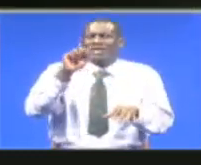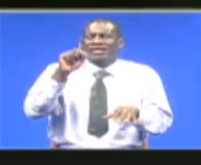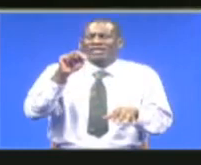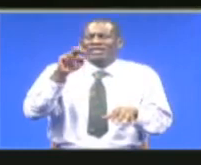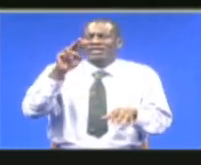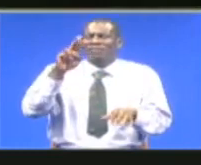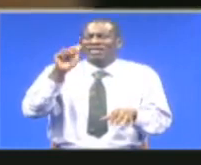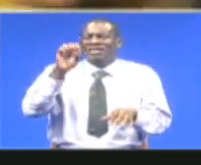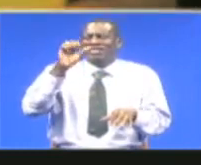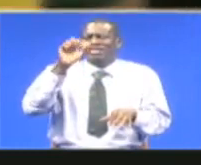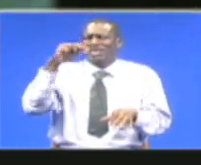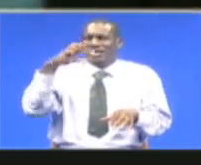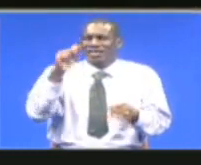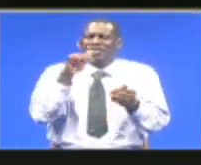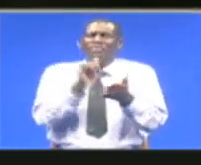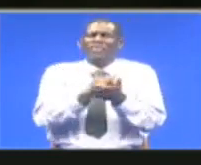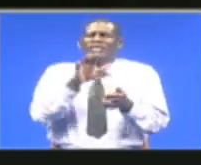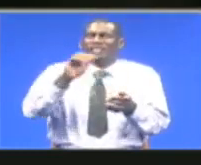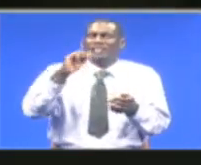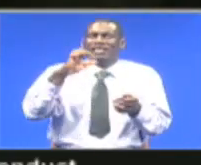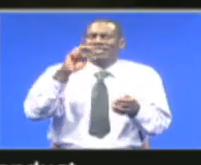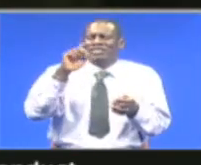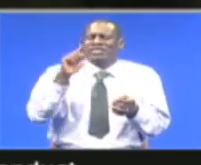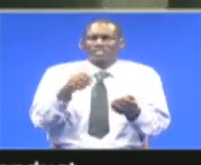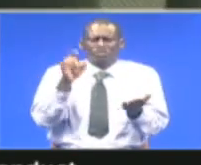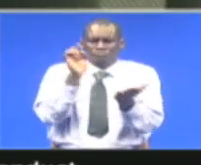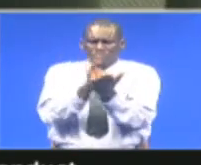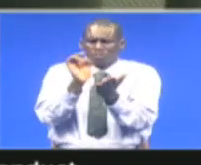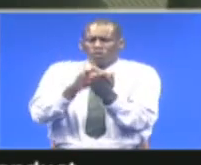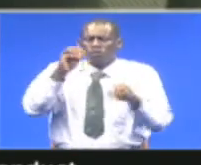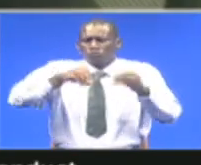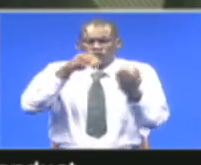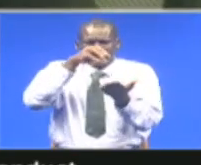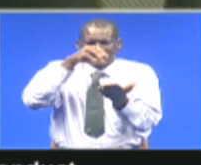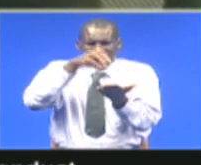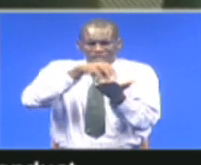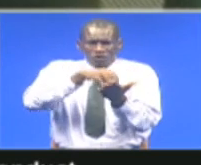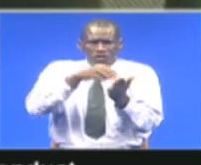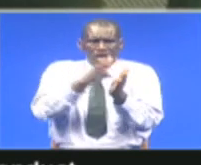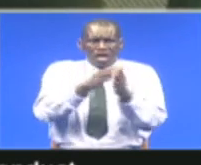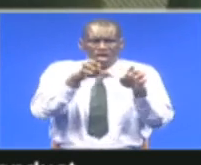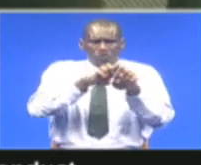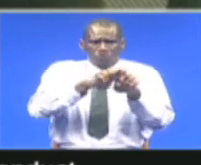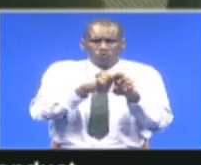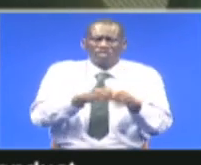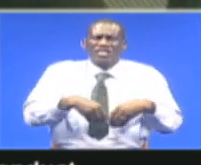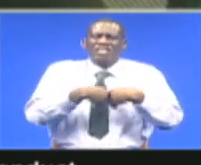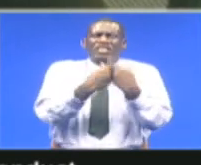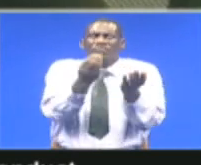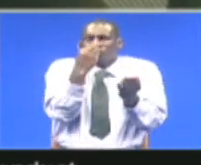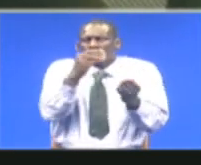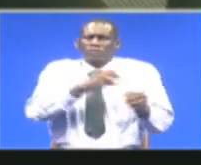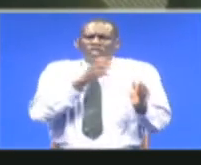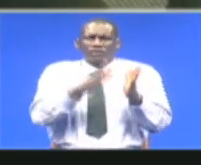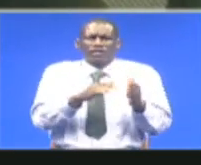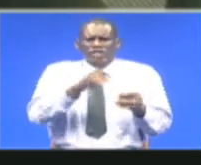polling stations, and that Rasanga had openly bribed voters. Distribution of food by a governor is not an offense per se, and it